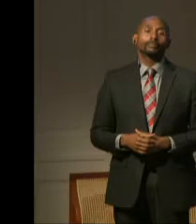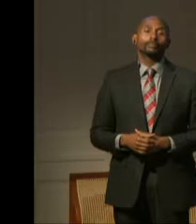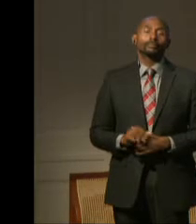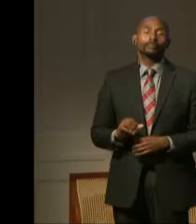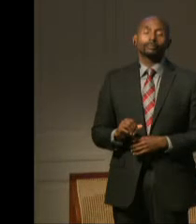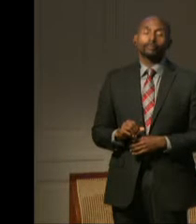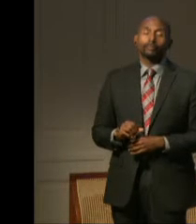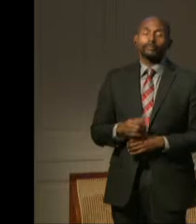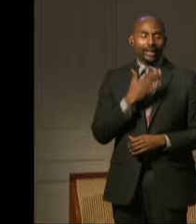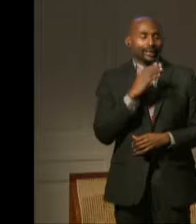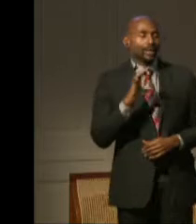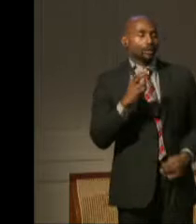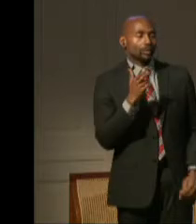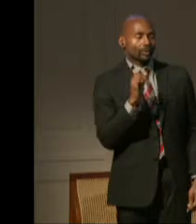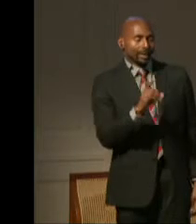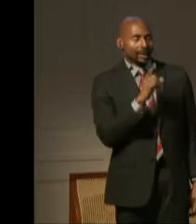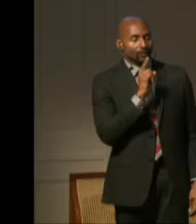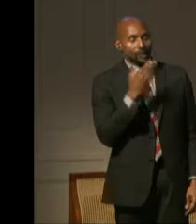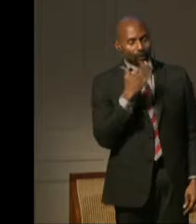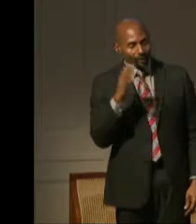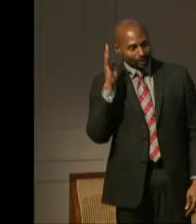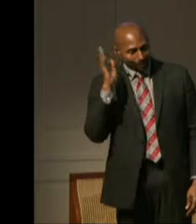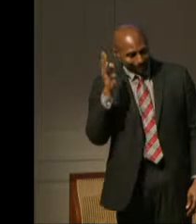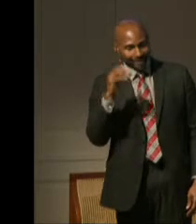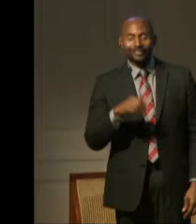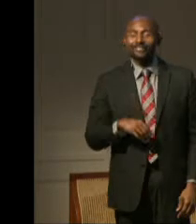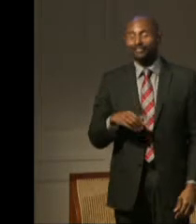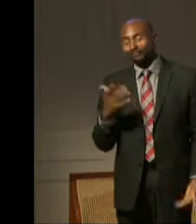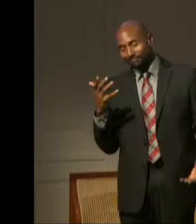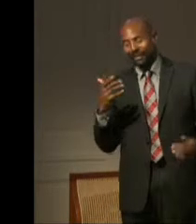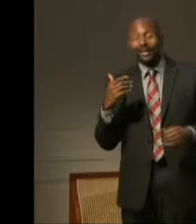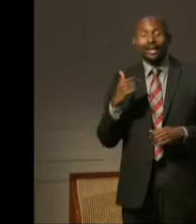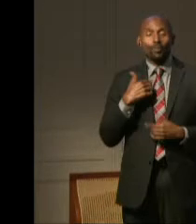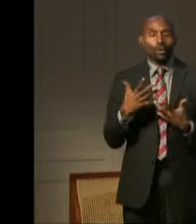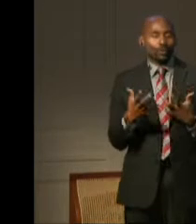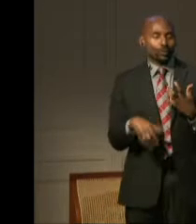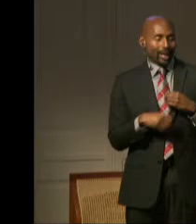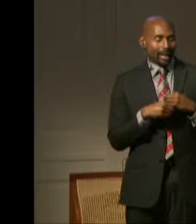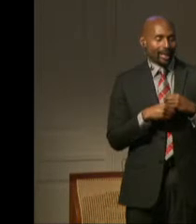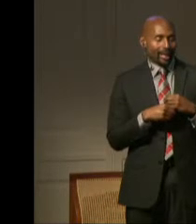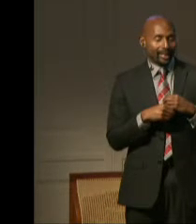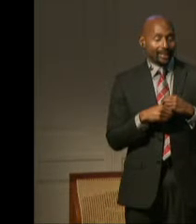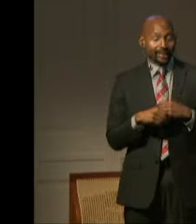Thank you, Chad. That was a very good presentation. I was just going to jump on that and say